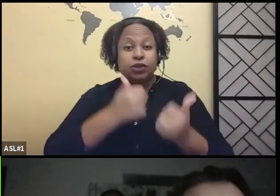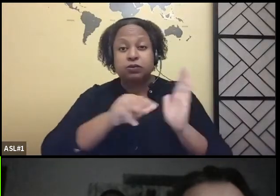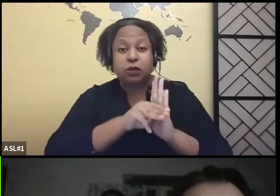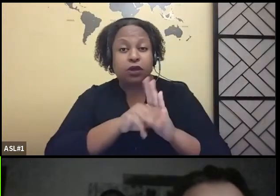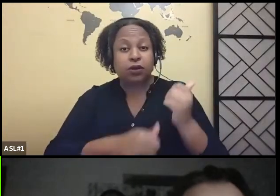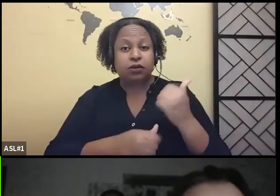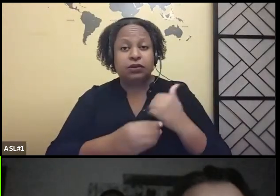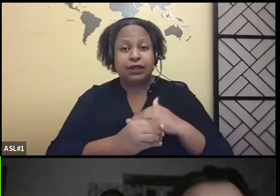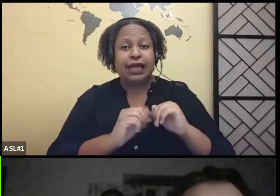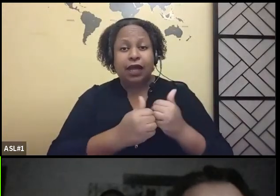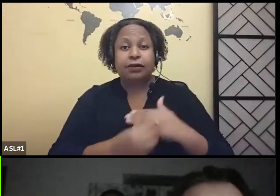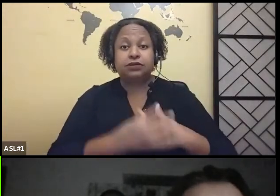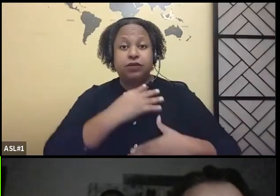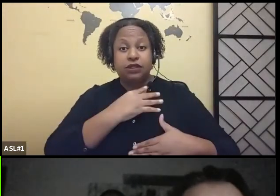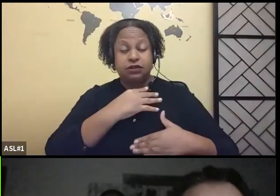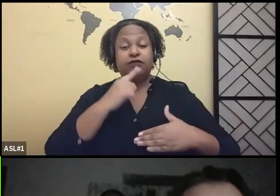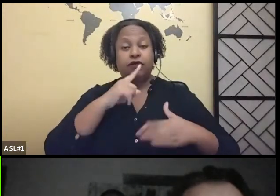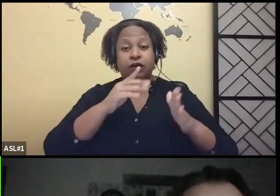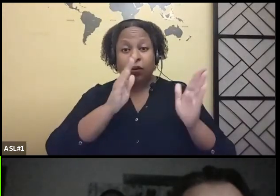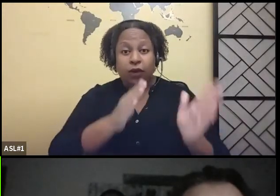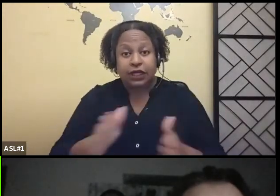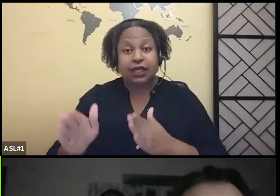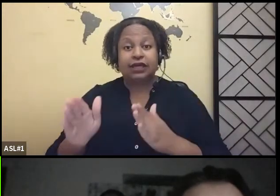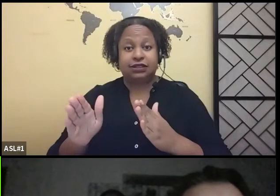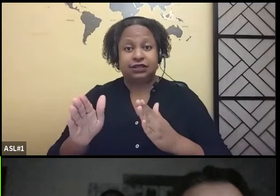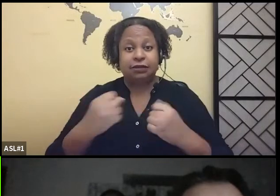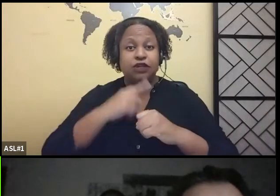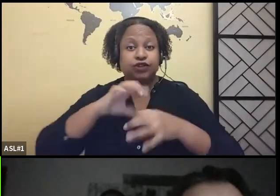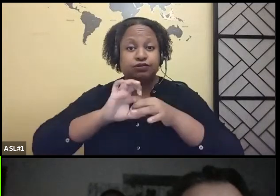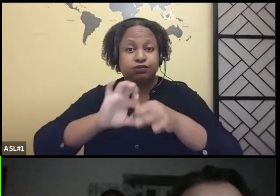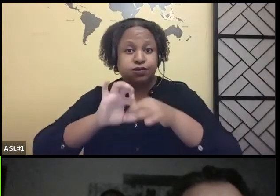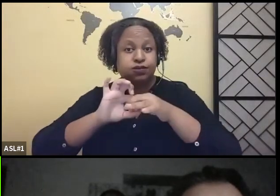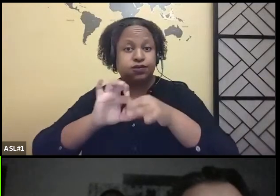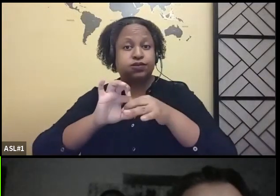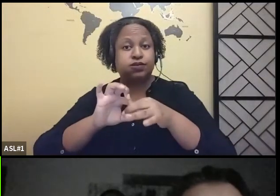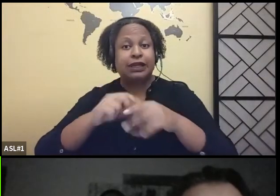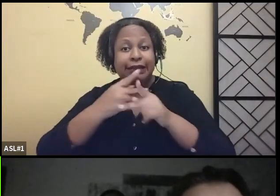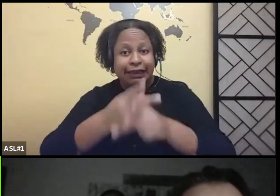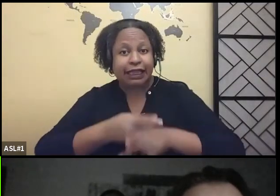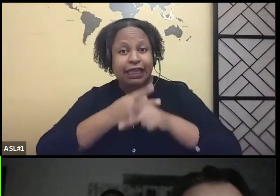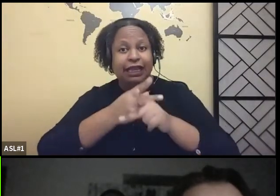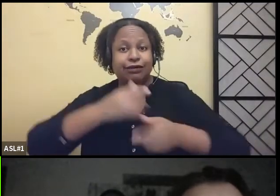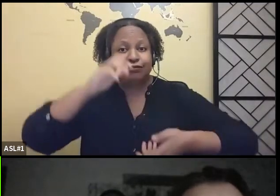for organizing these material relations of care and solidarity?